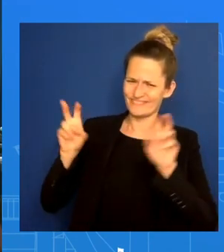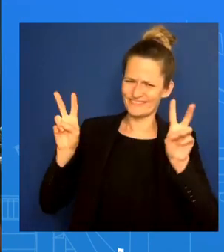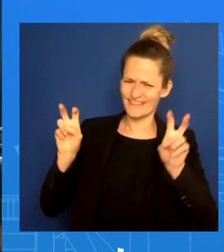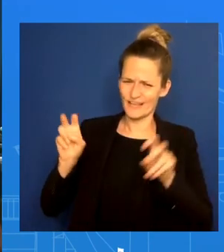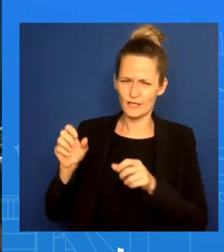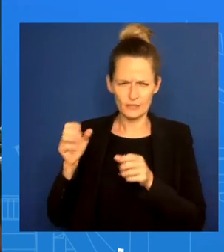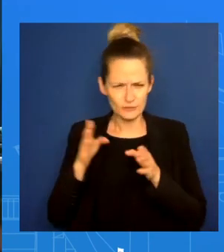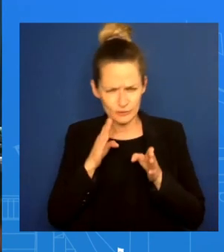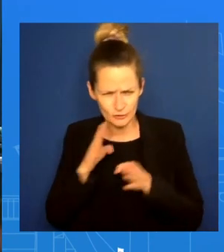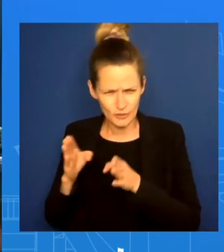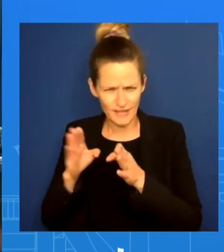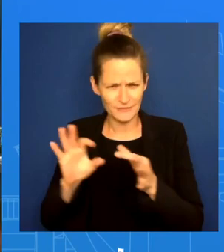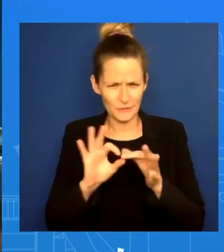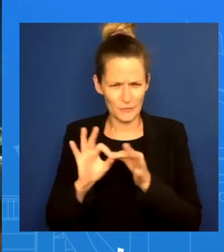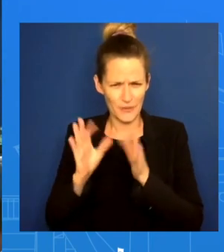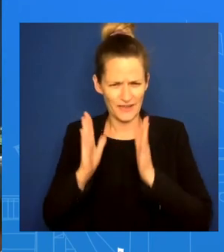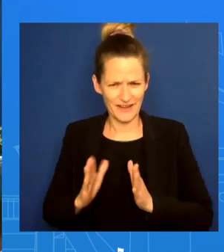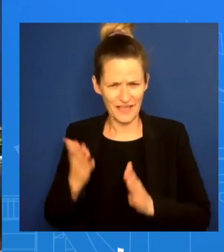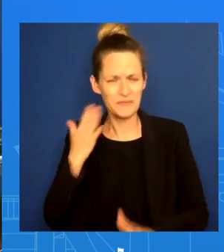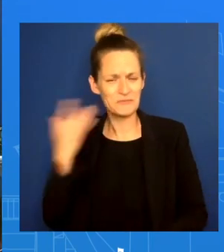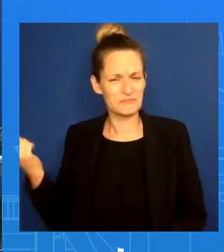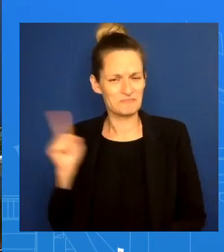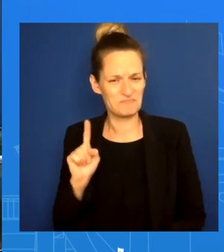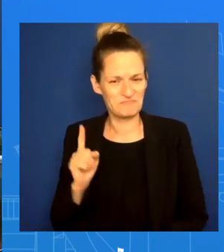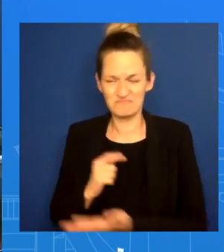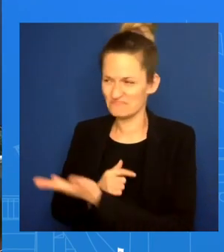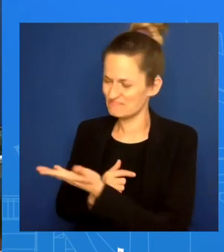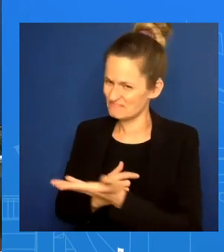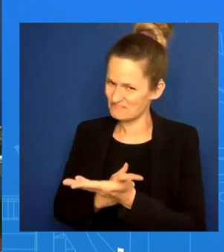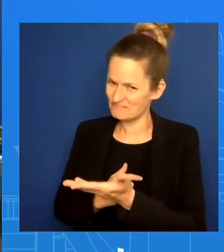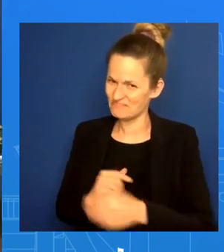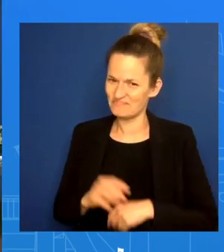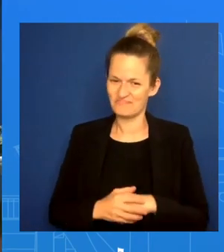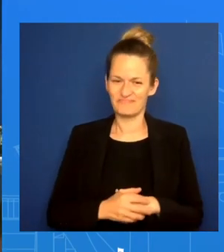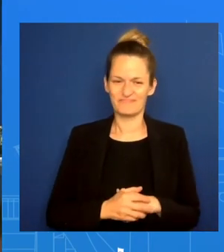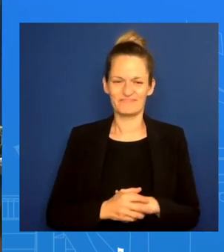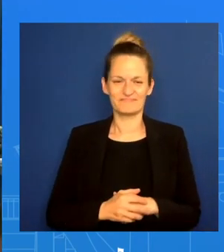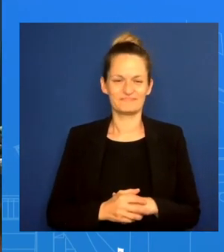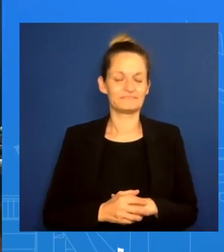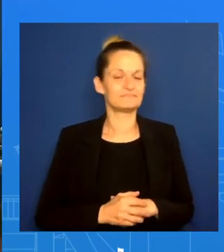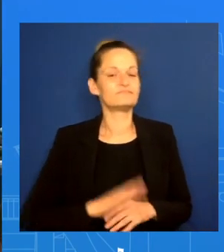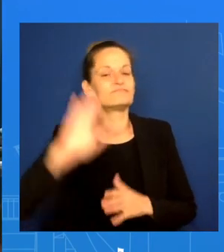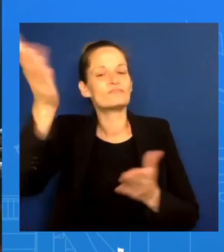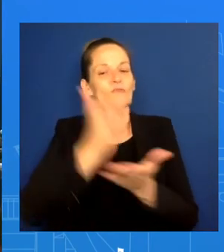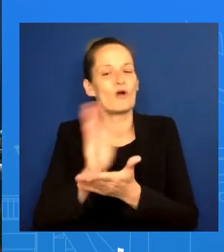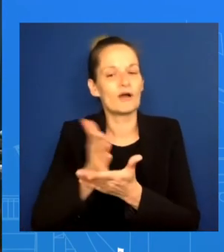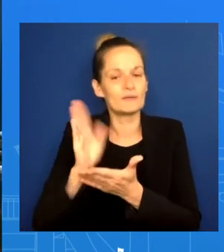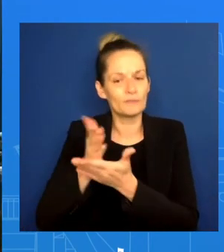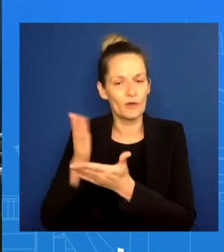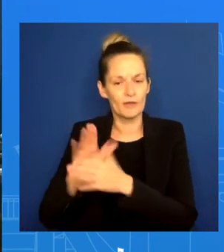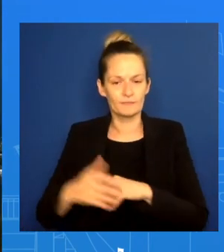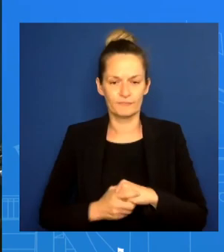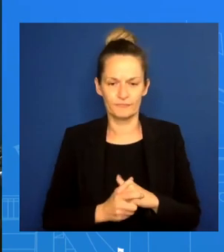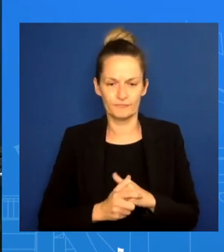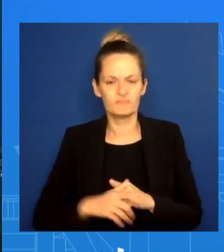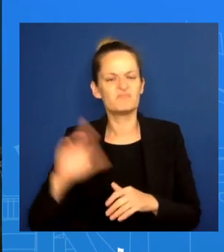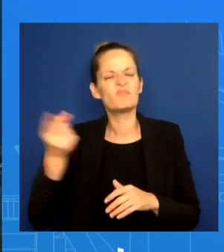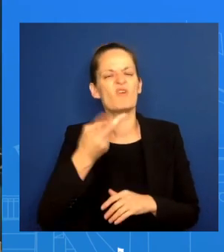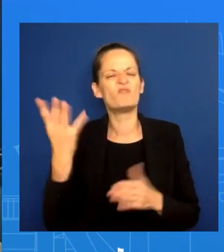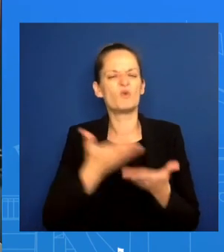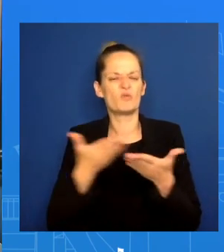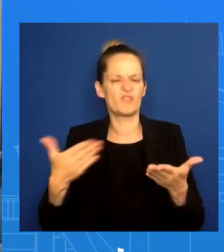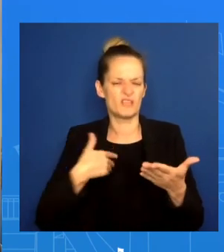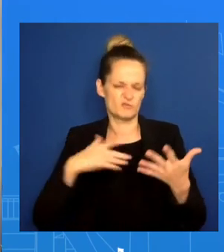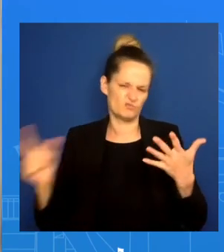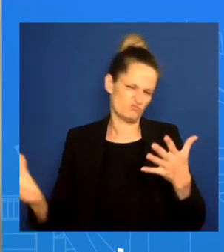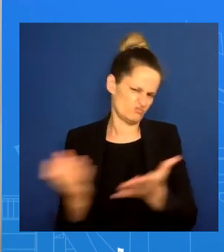worries. Okay, everybody, just a couple of the things at the top here. Today, I think, and you might